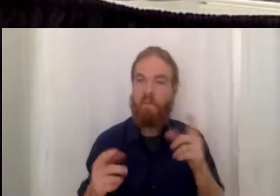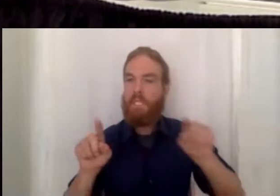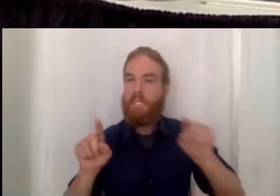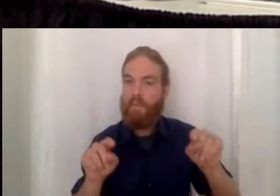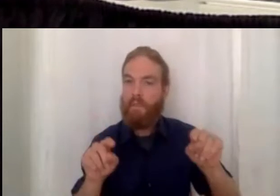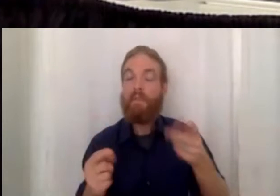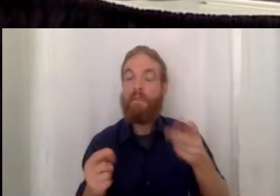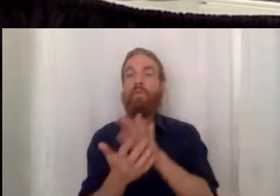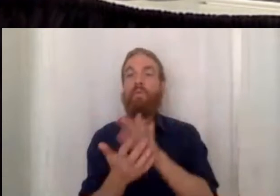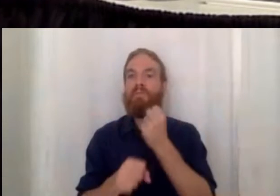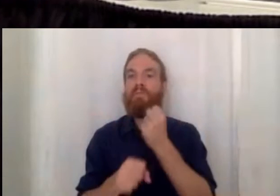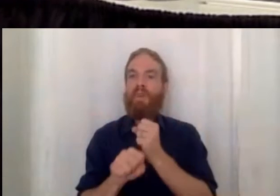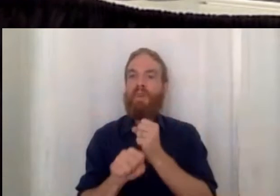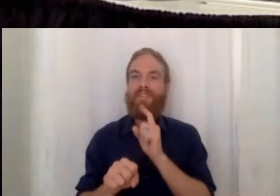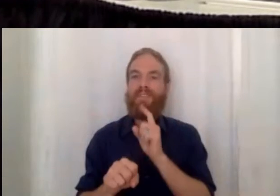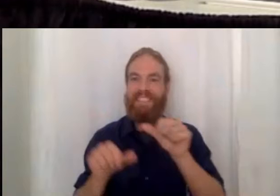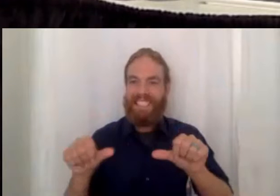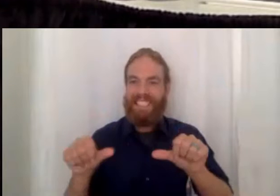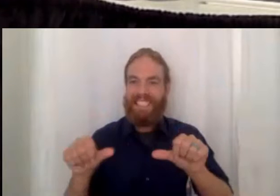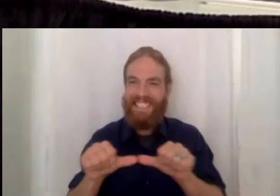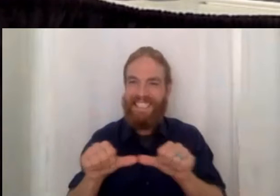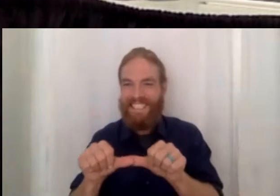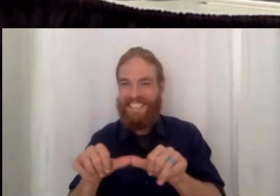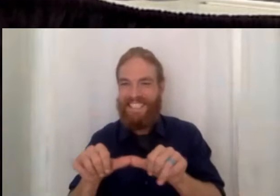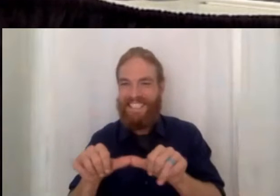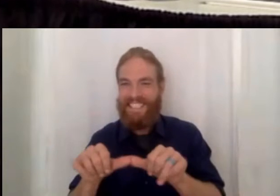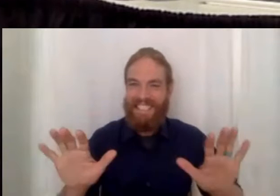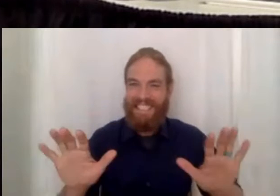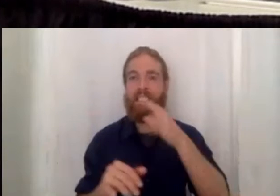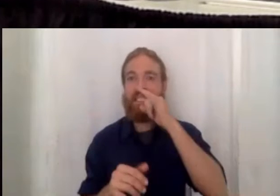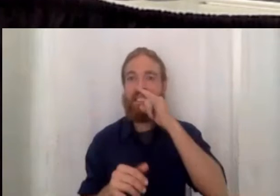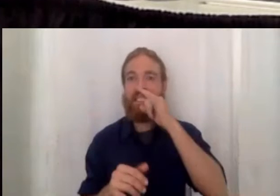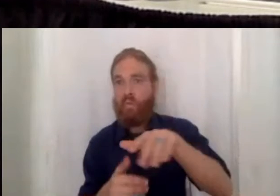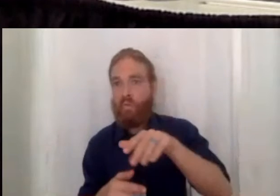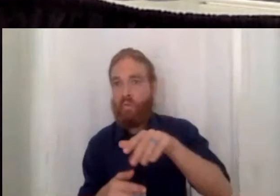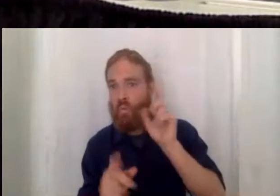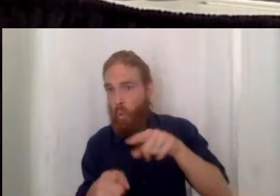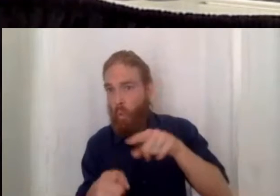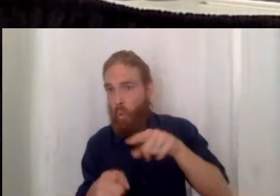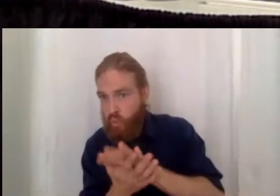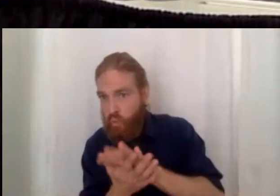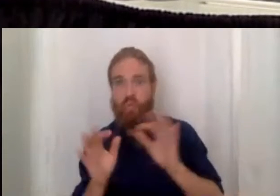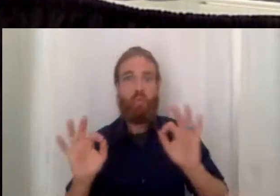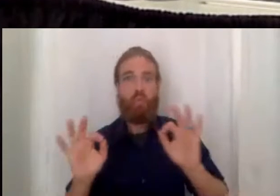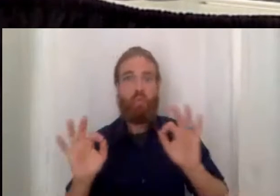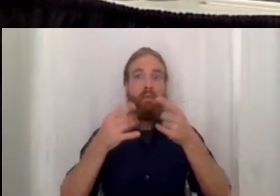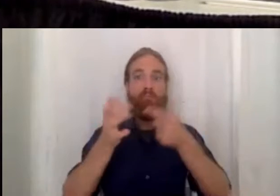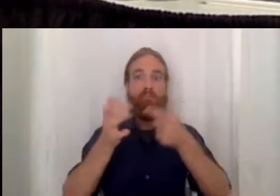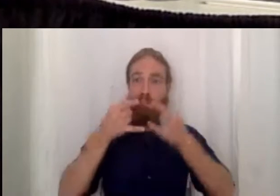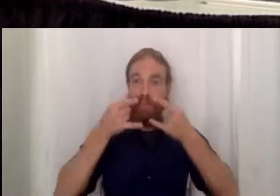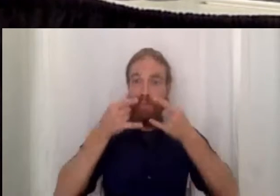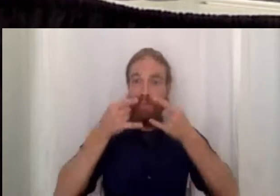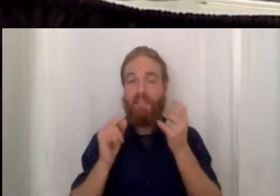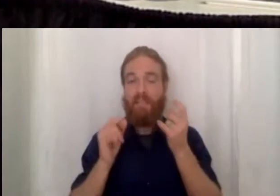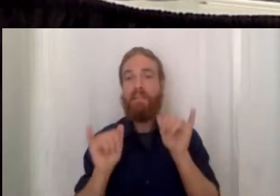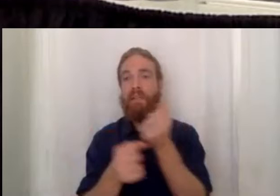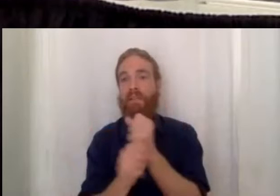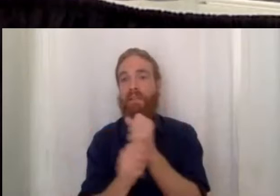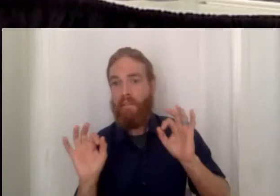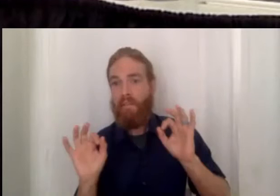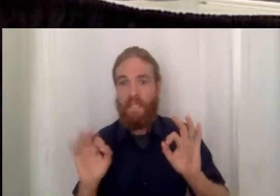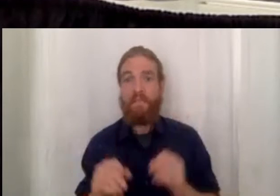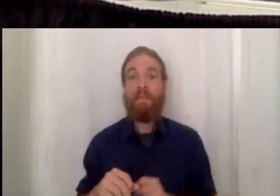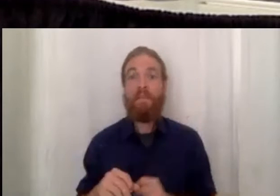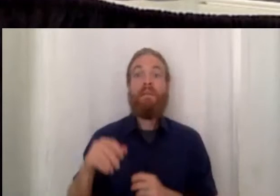the purpose of wearing a mask also is to reduce the infections that are spread, but it also has